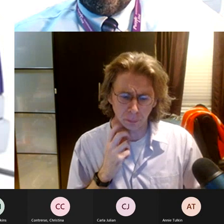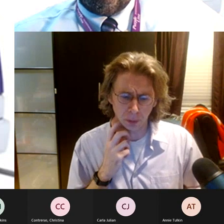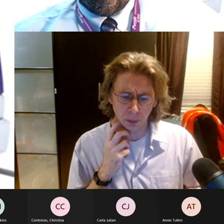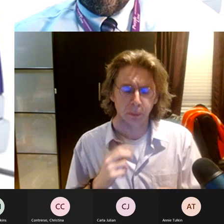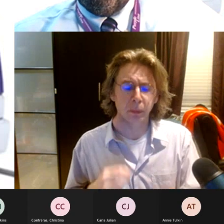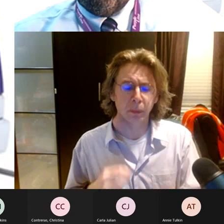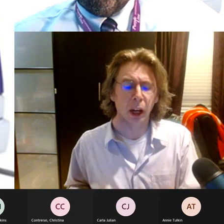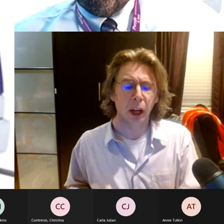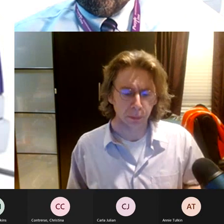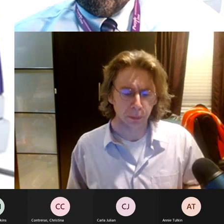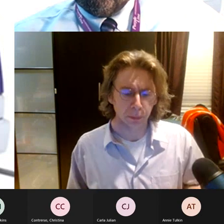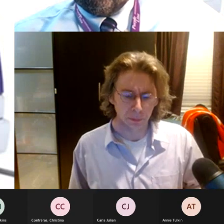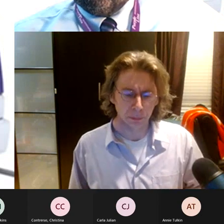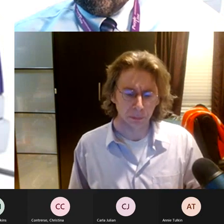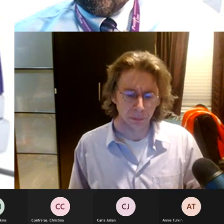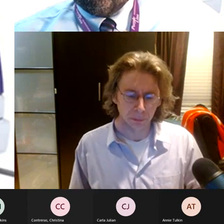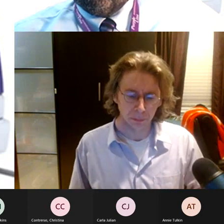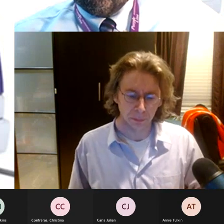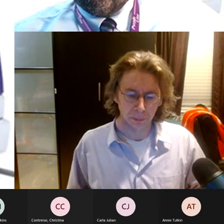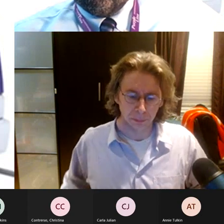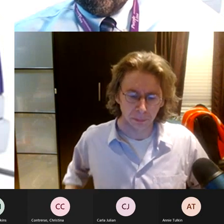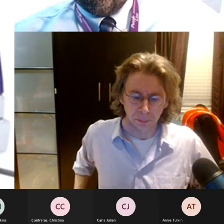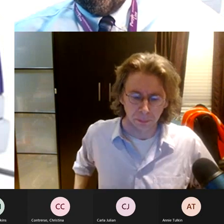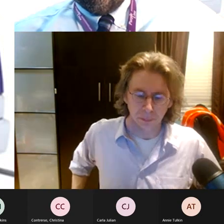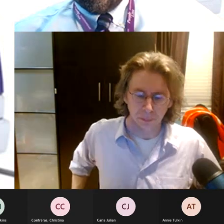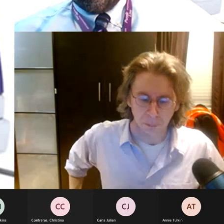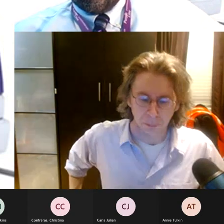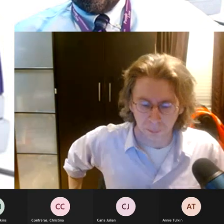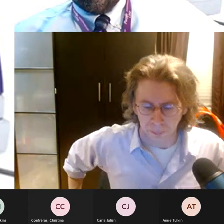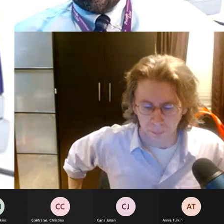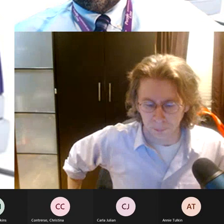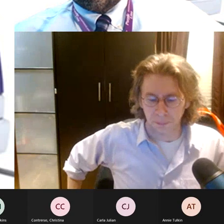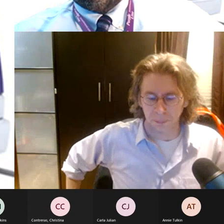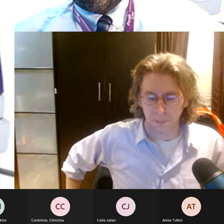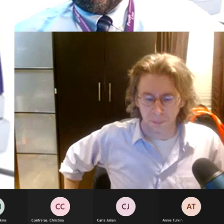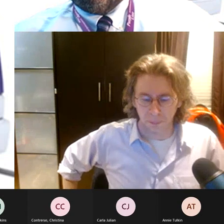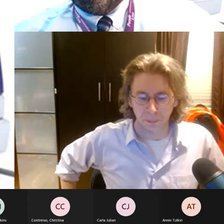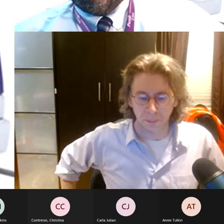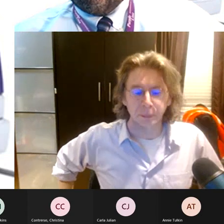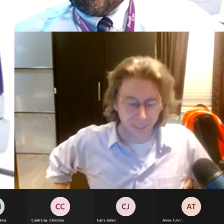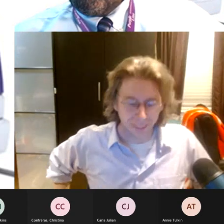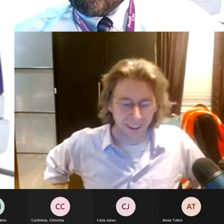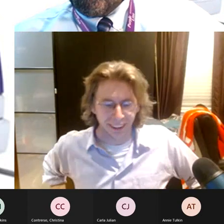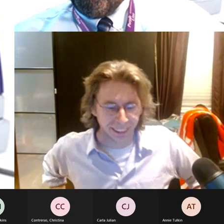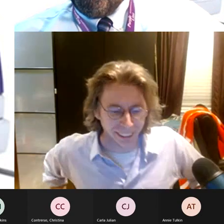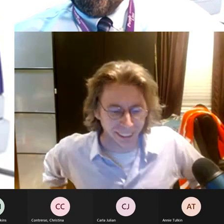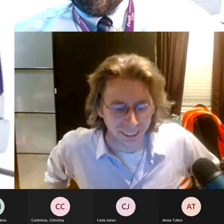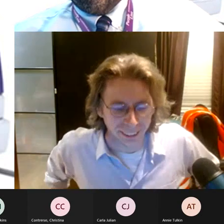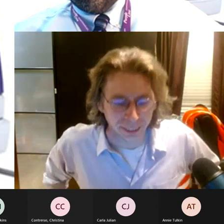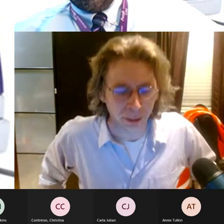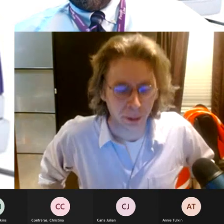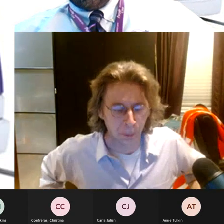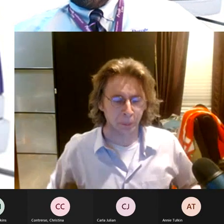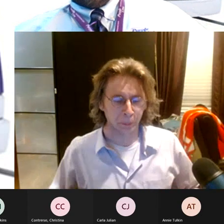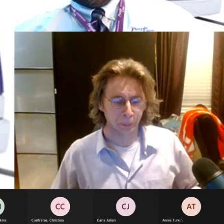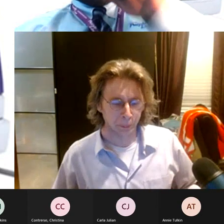team. That type of discussion comes out regularly. We're always talking amongst